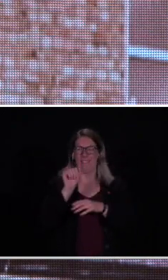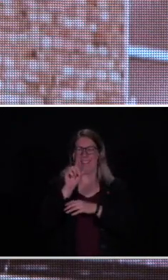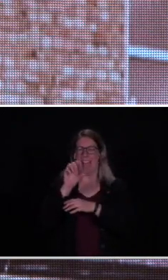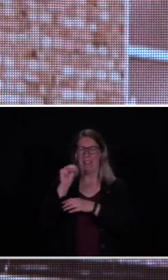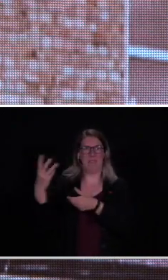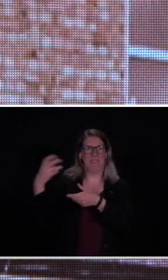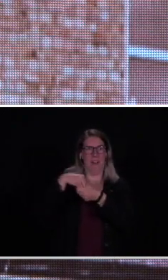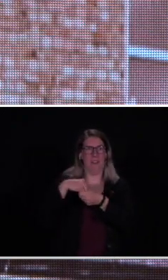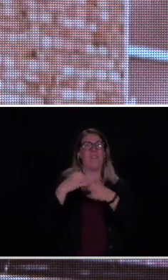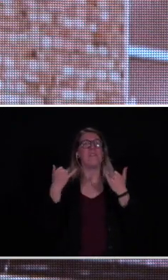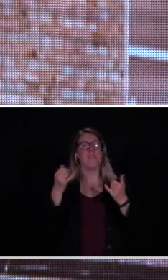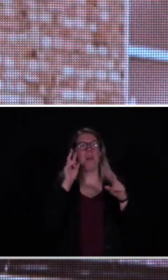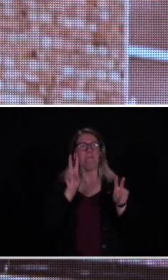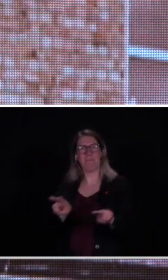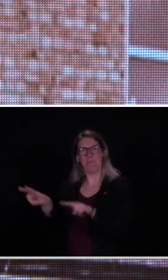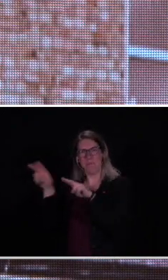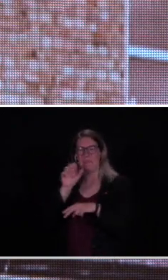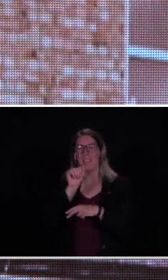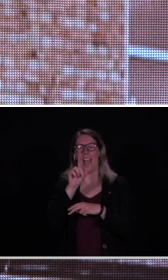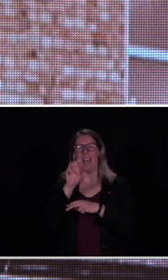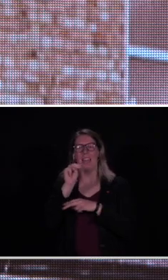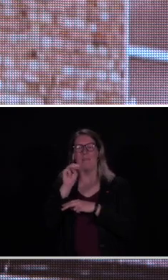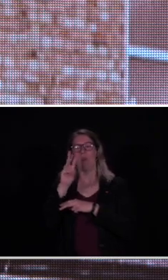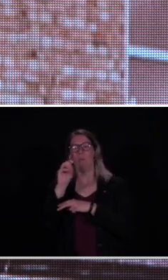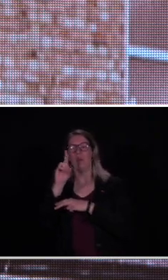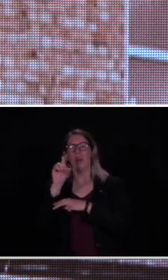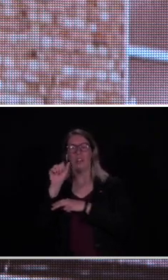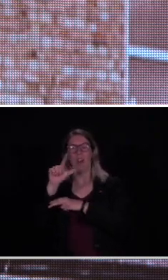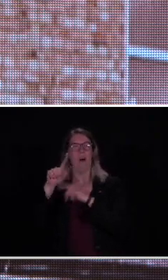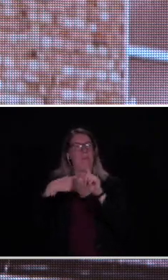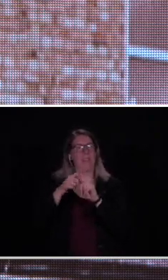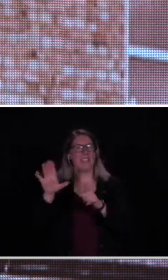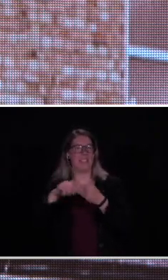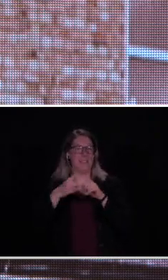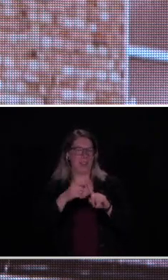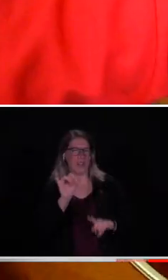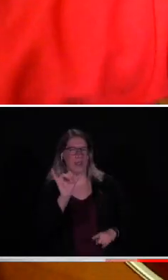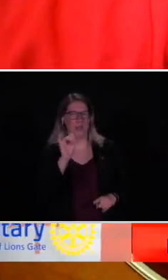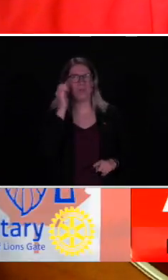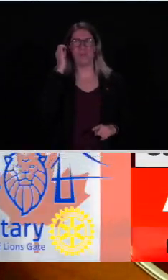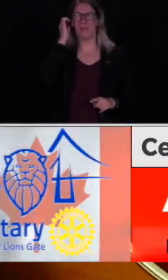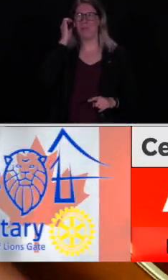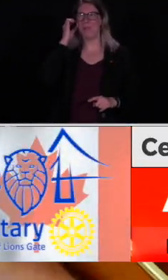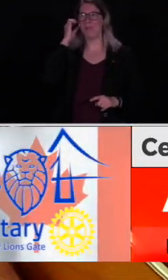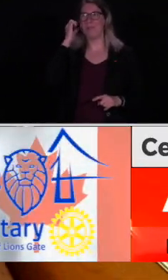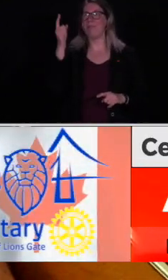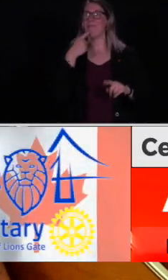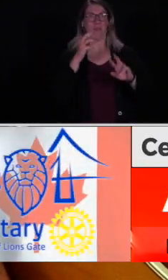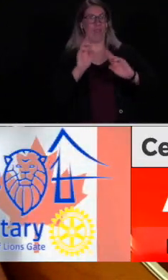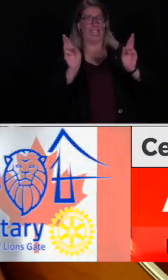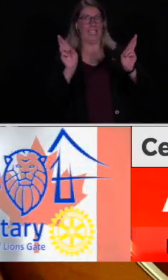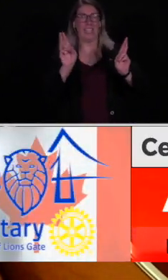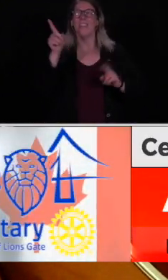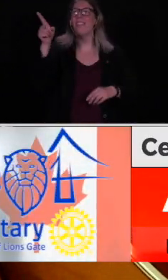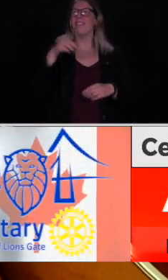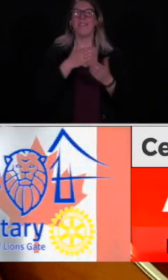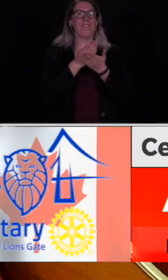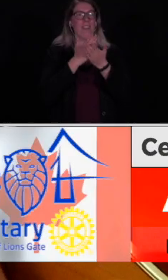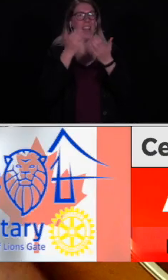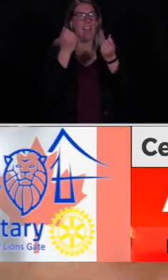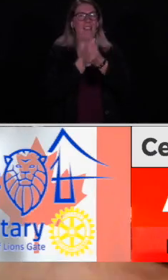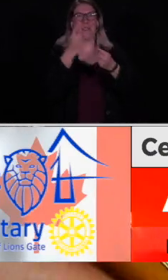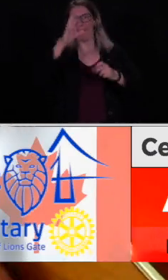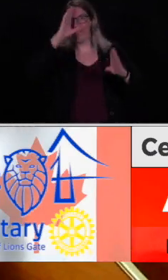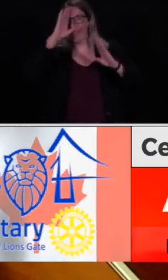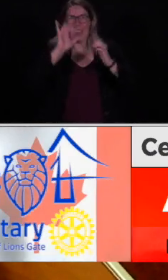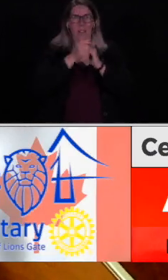So here's Adam Woodall and a little help from his friends. Okay, you guys ready? All right, everybody. How's